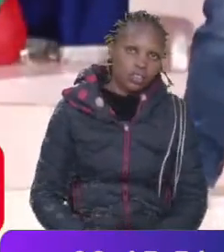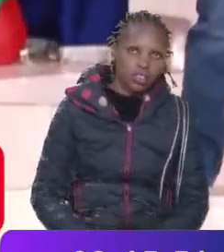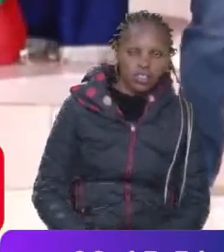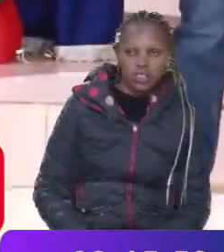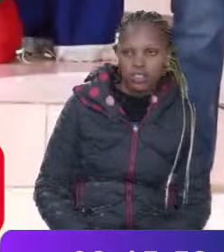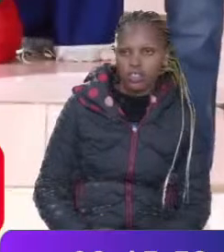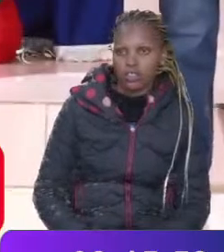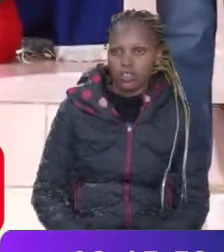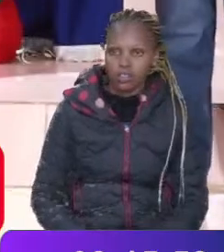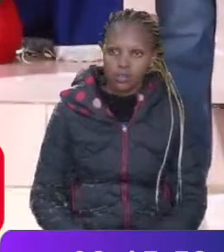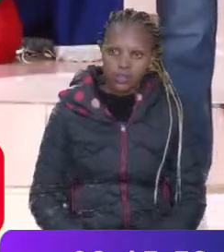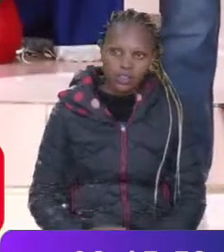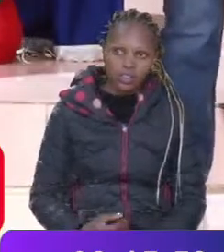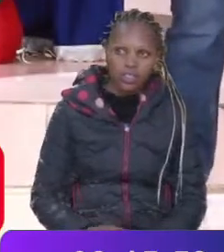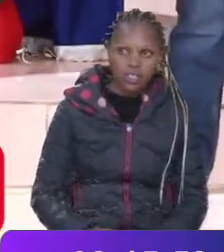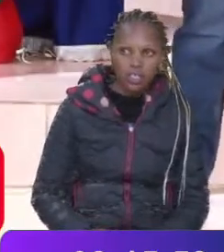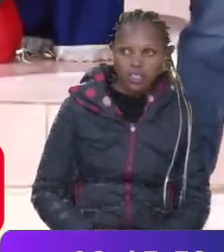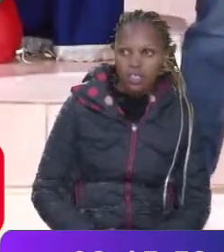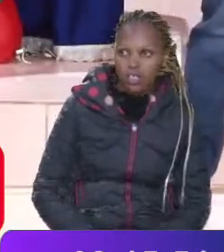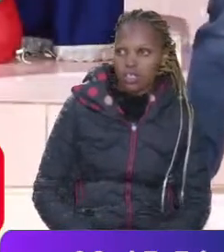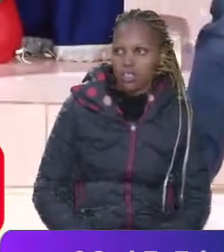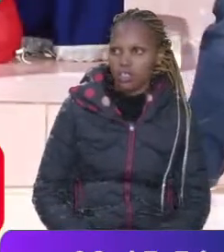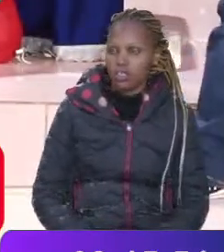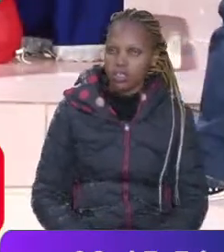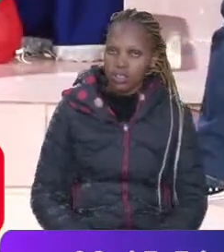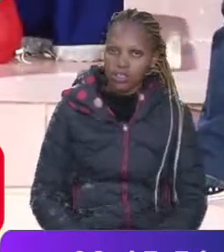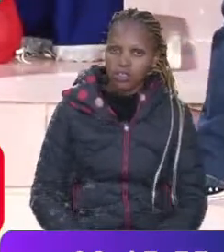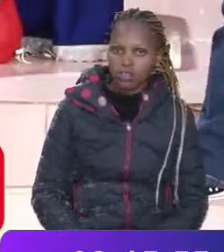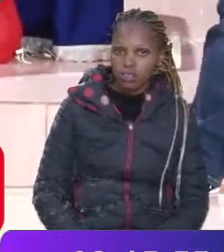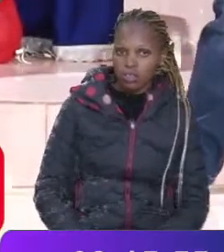Kuna wengine wanajua, wanayejua hiyo zaburi.